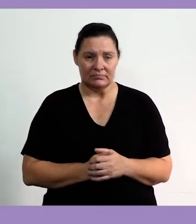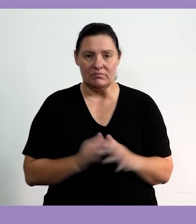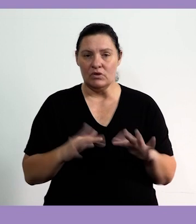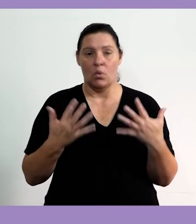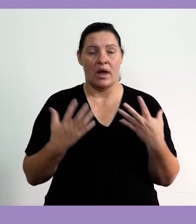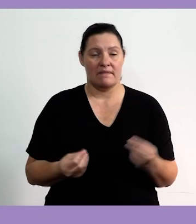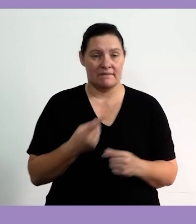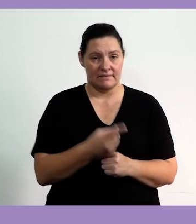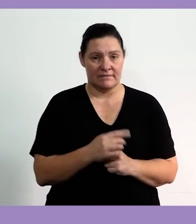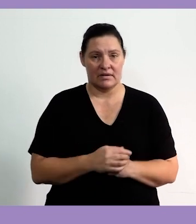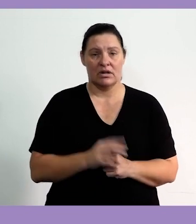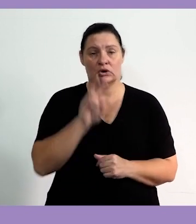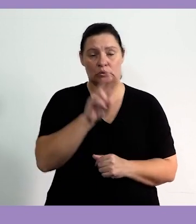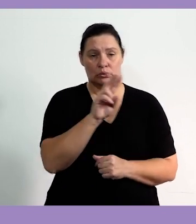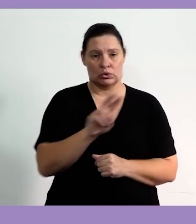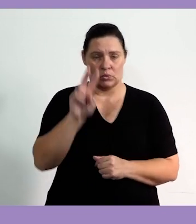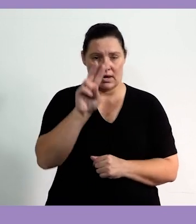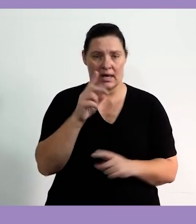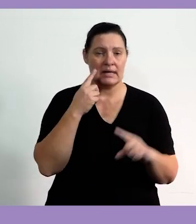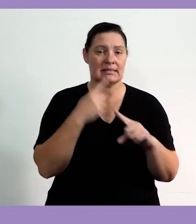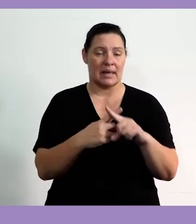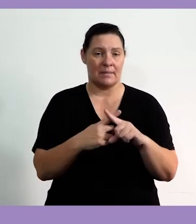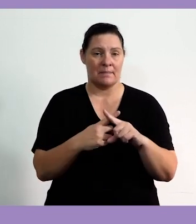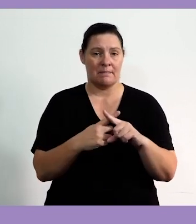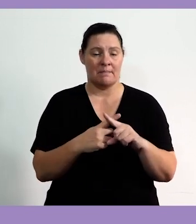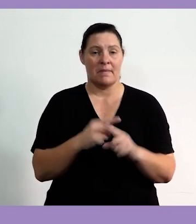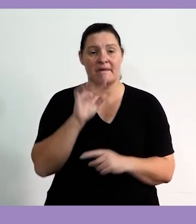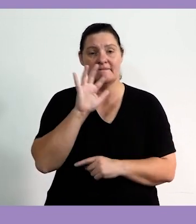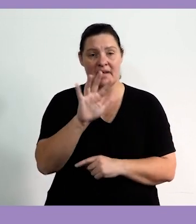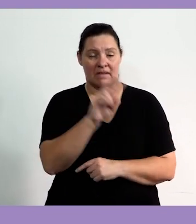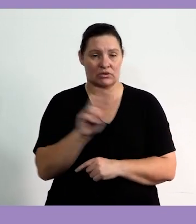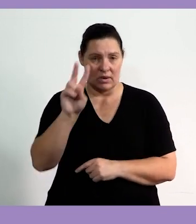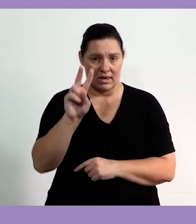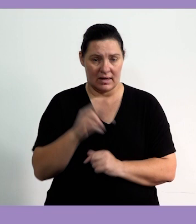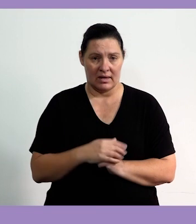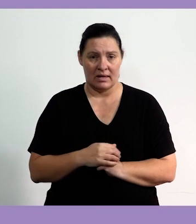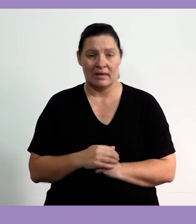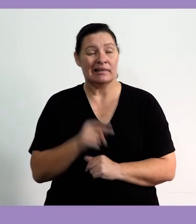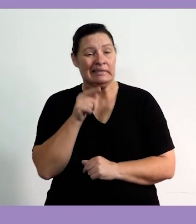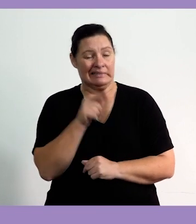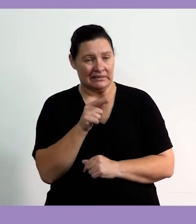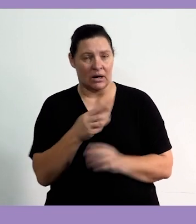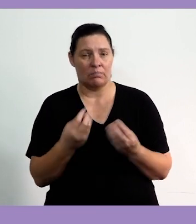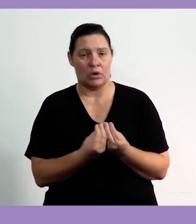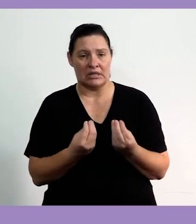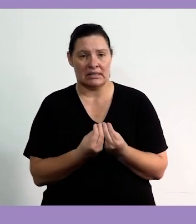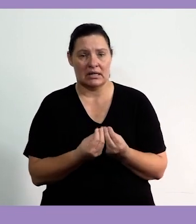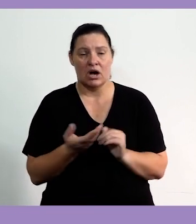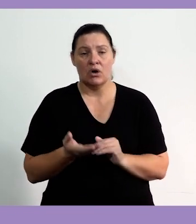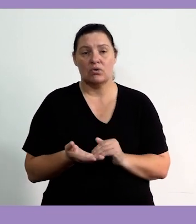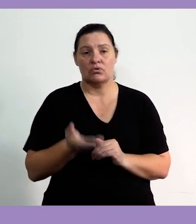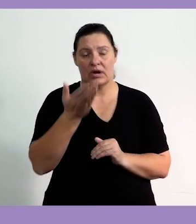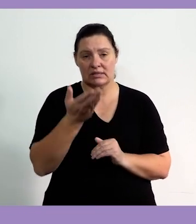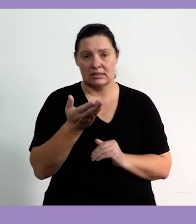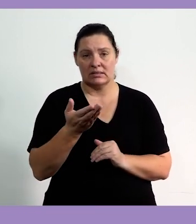calculator. So we have there 2 squared multiplied by 5 squared, and this